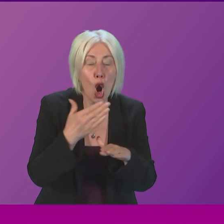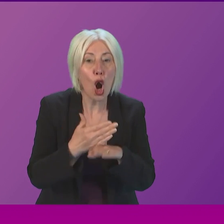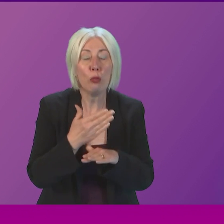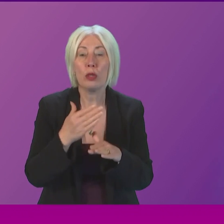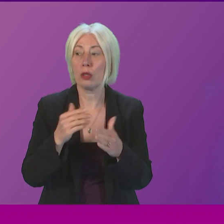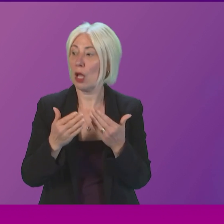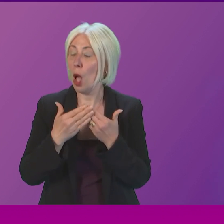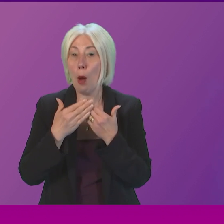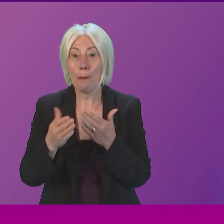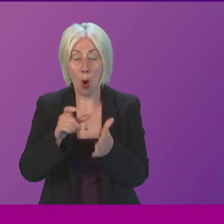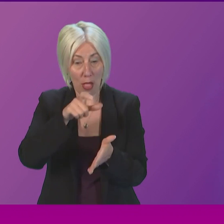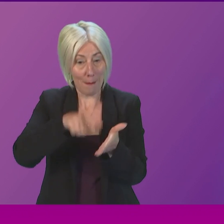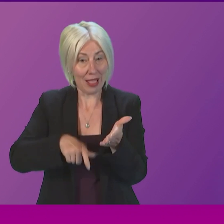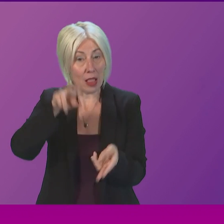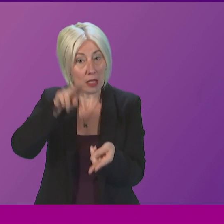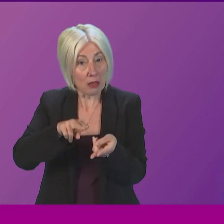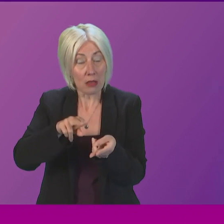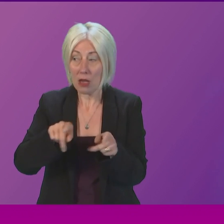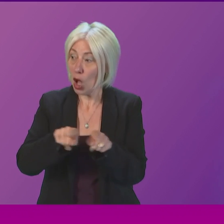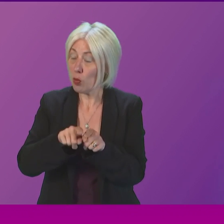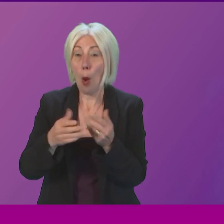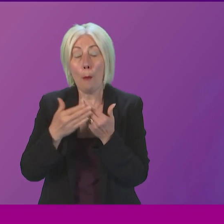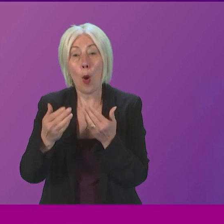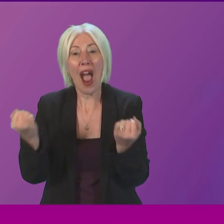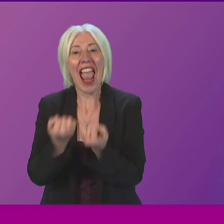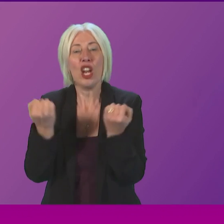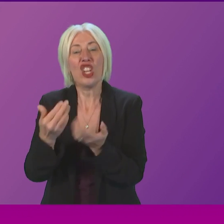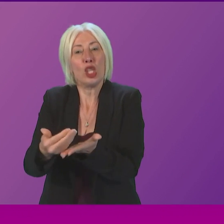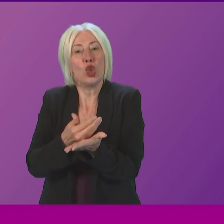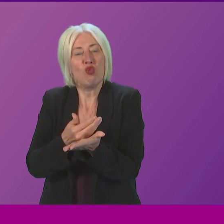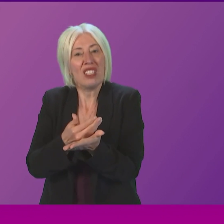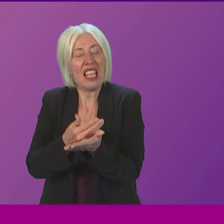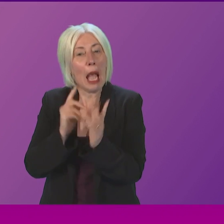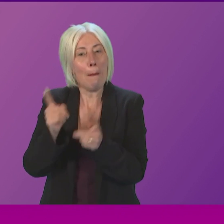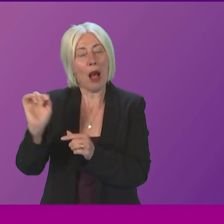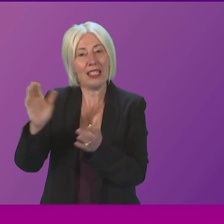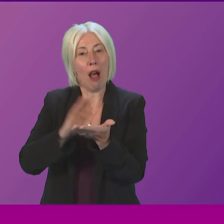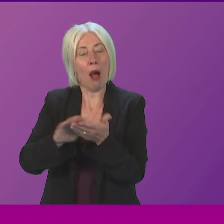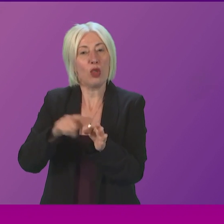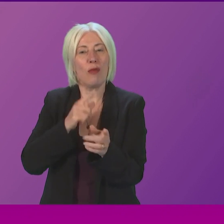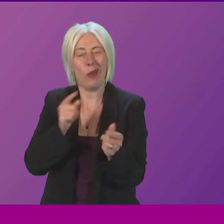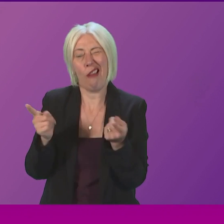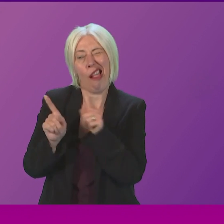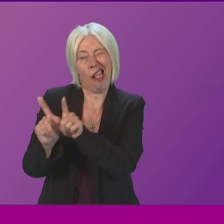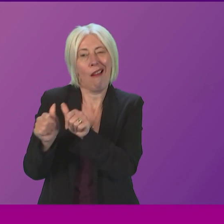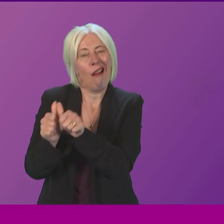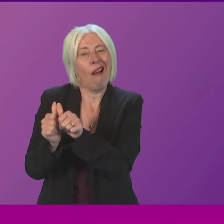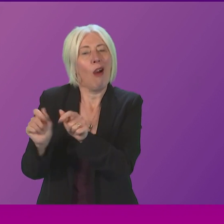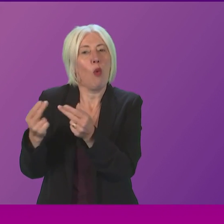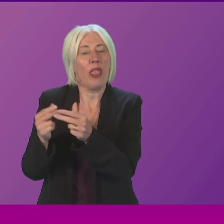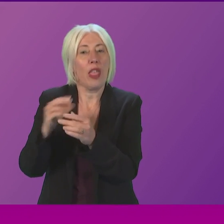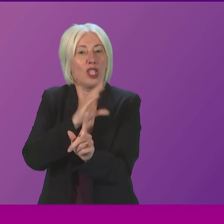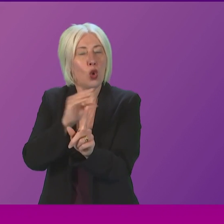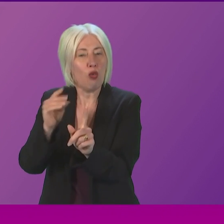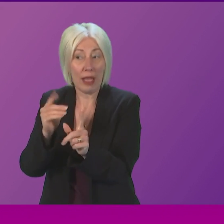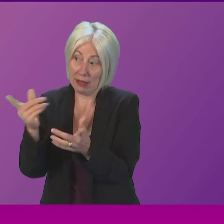Scotland, lower bills for Scotland and greater energy security, but he would rather side with the Tories and, in his own words,